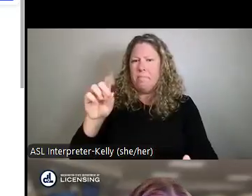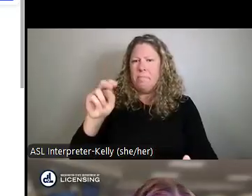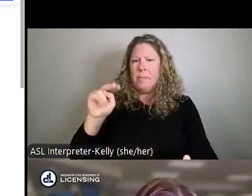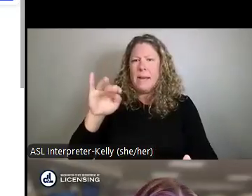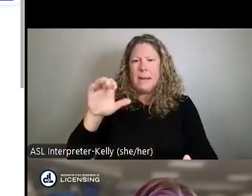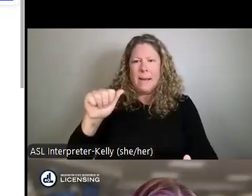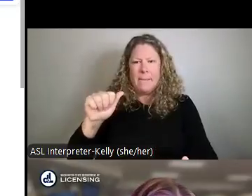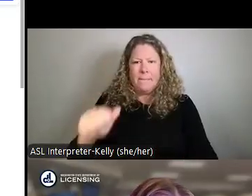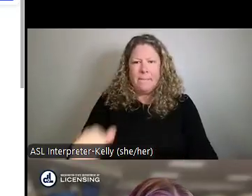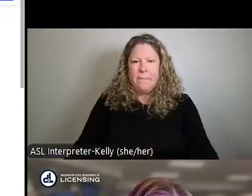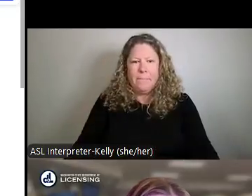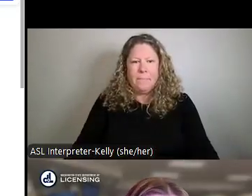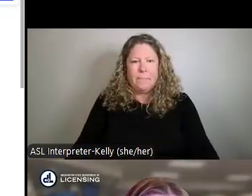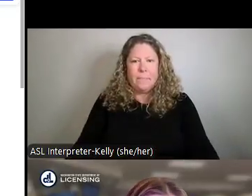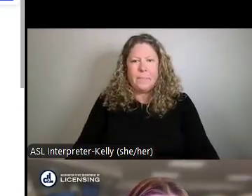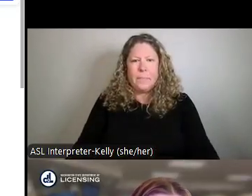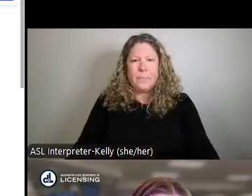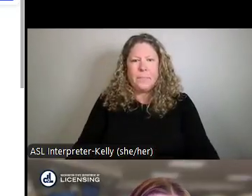journey.